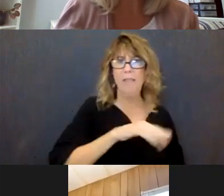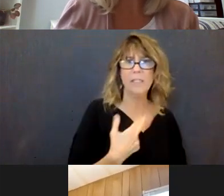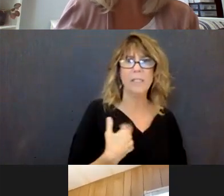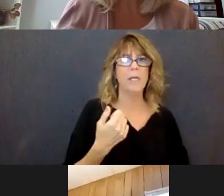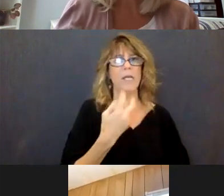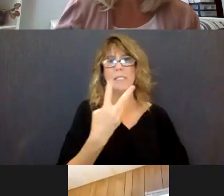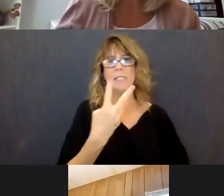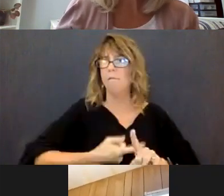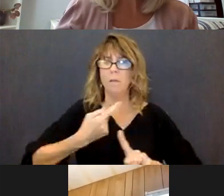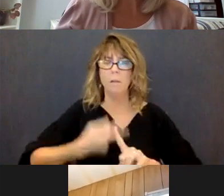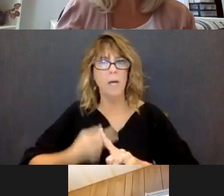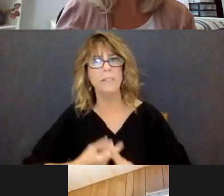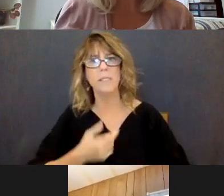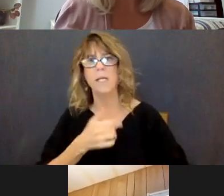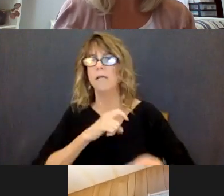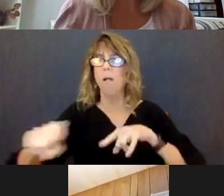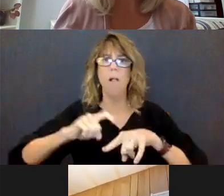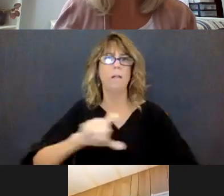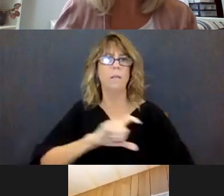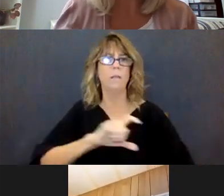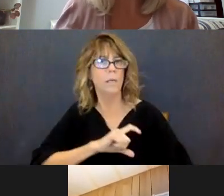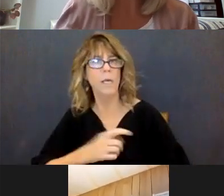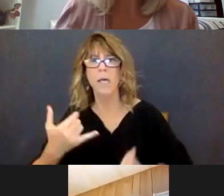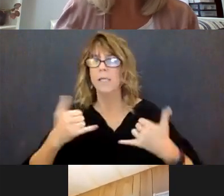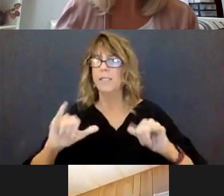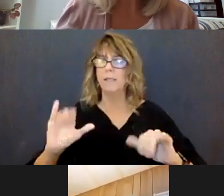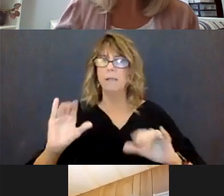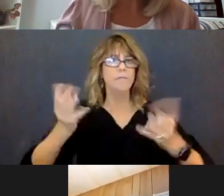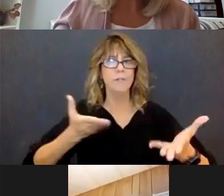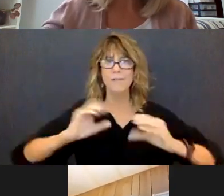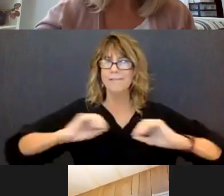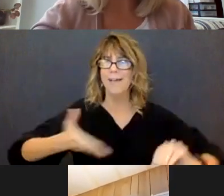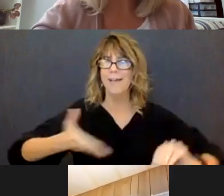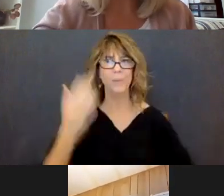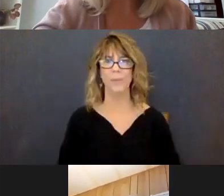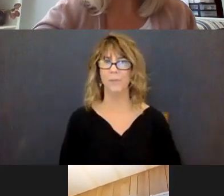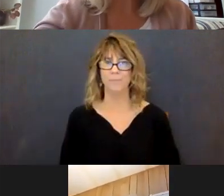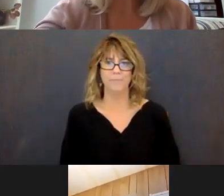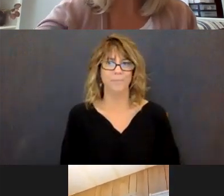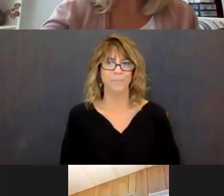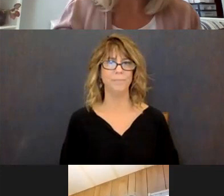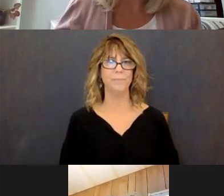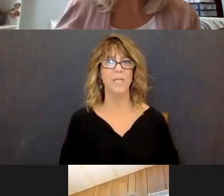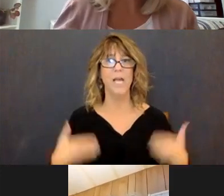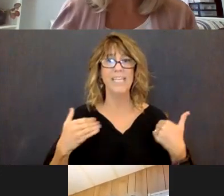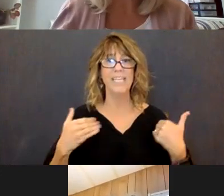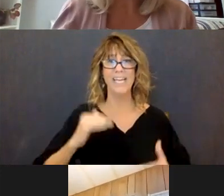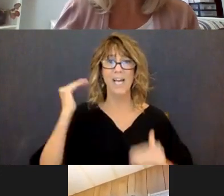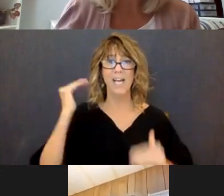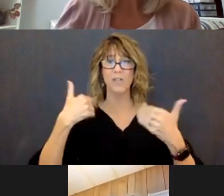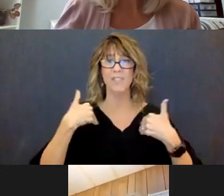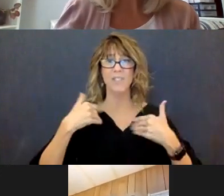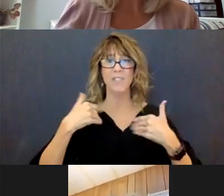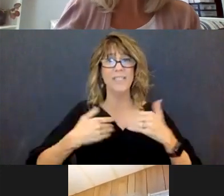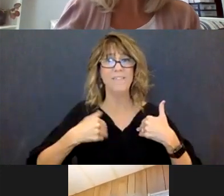enforcement contacts, family still in crisis, still doesn't have service. Young adult starts developing out of control